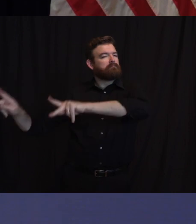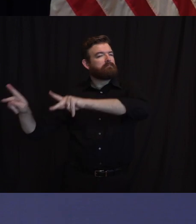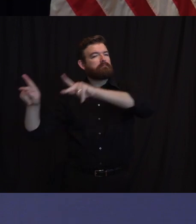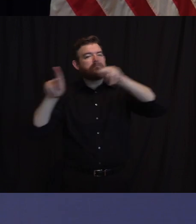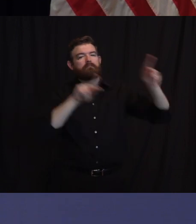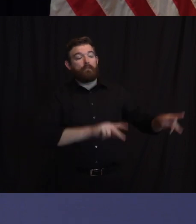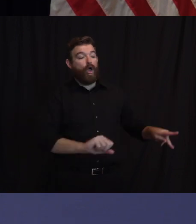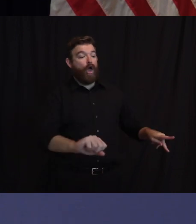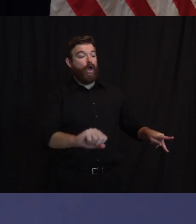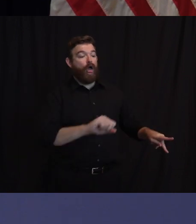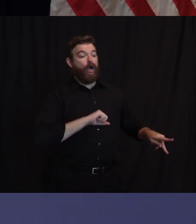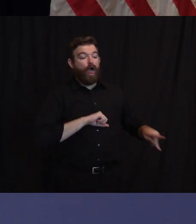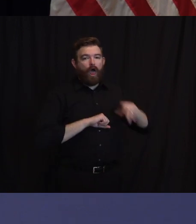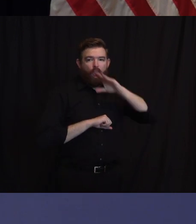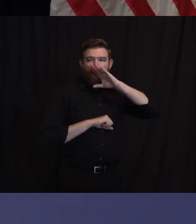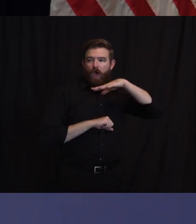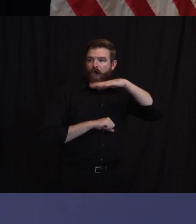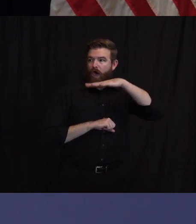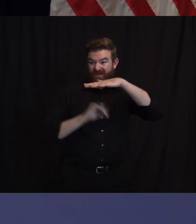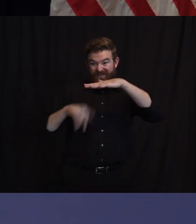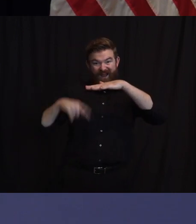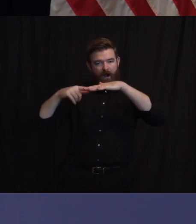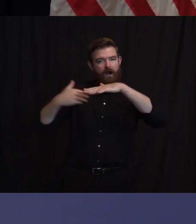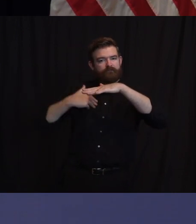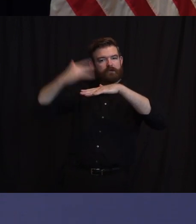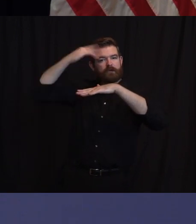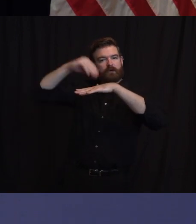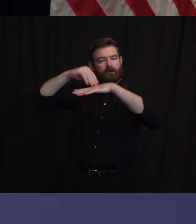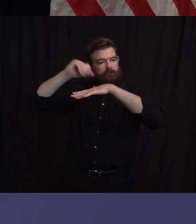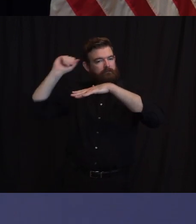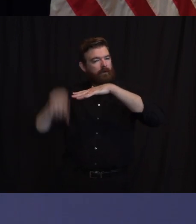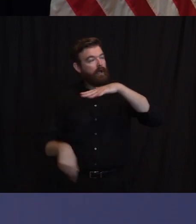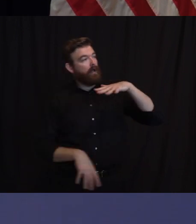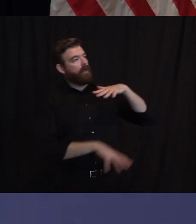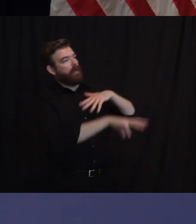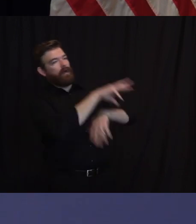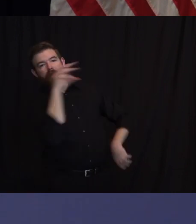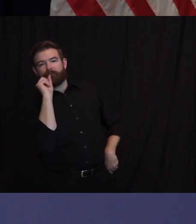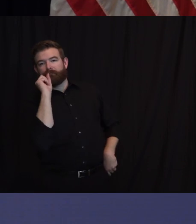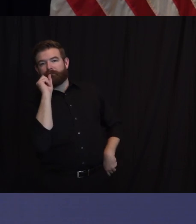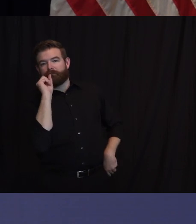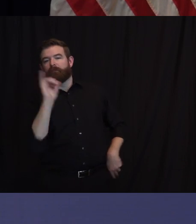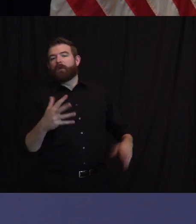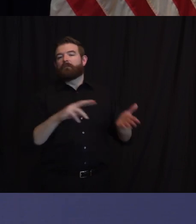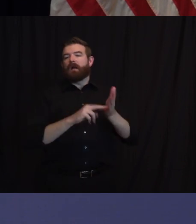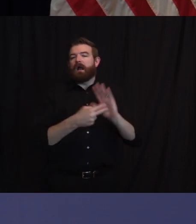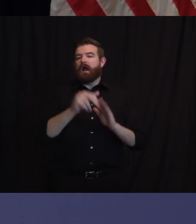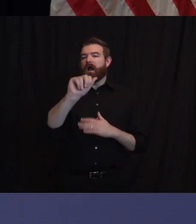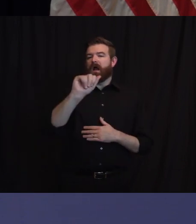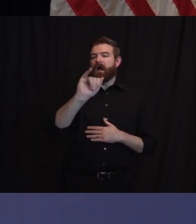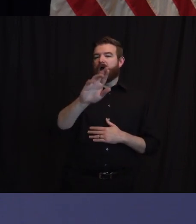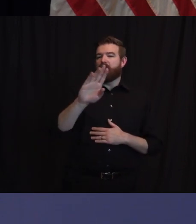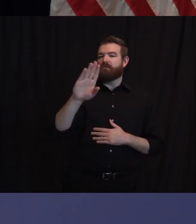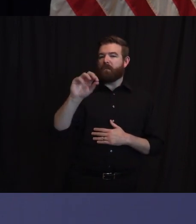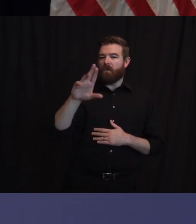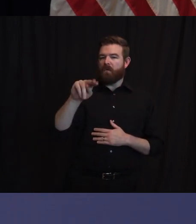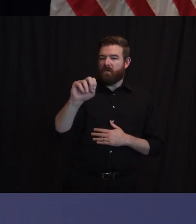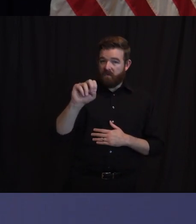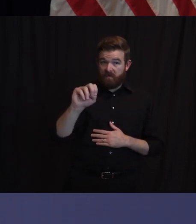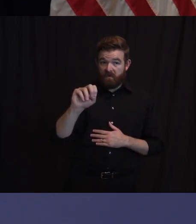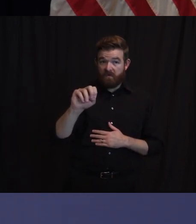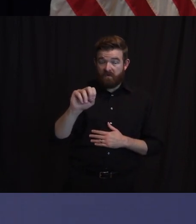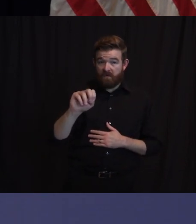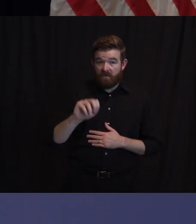dimension. And then secondly, I can't recall if it was in the same reporting or not, that the chances